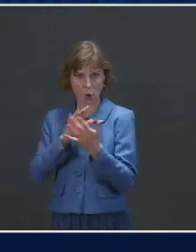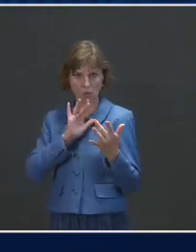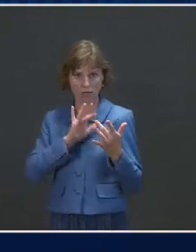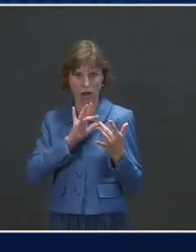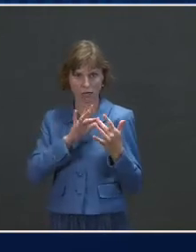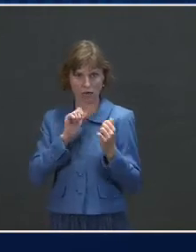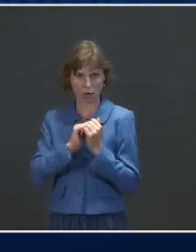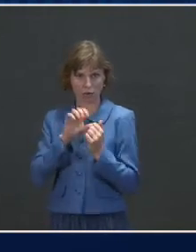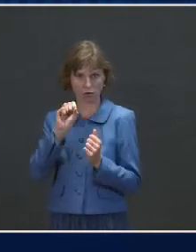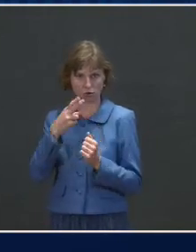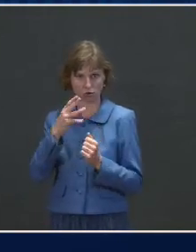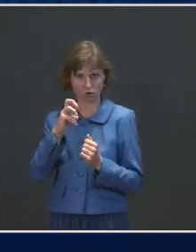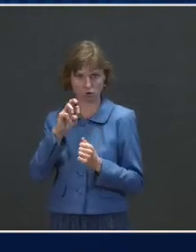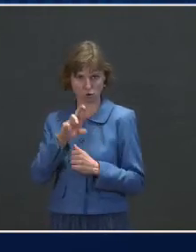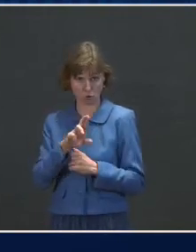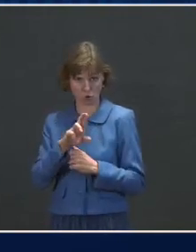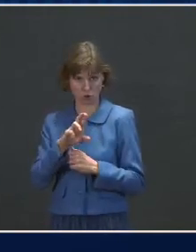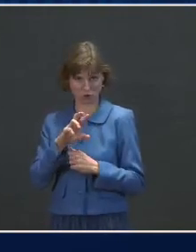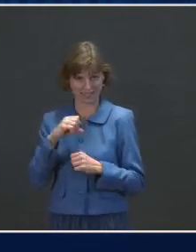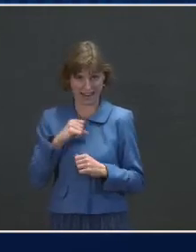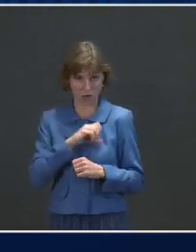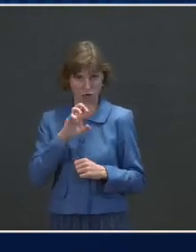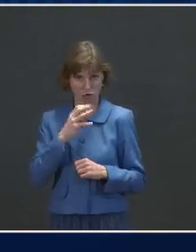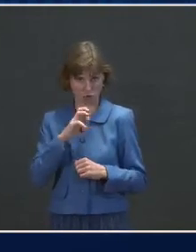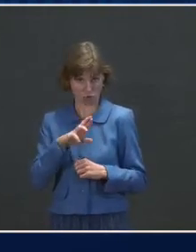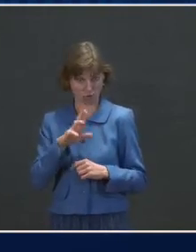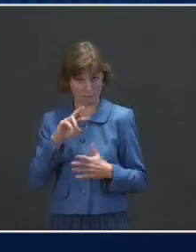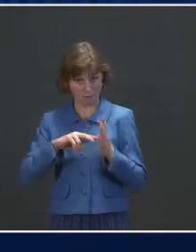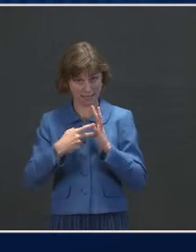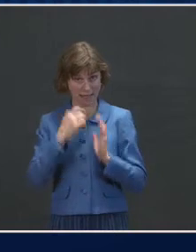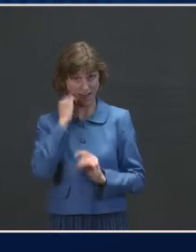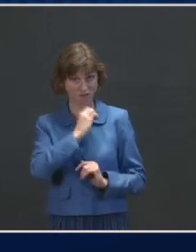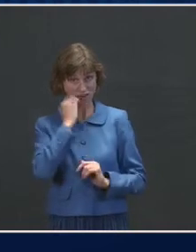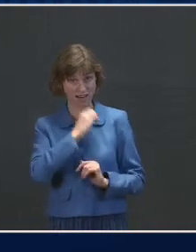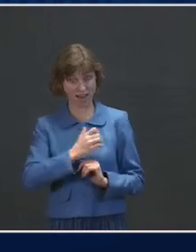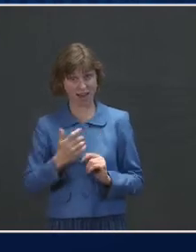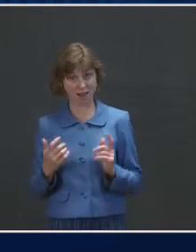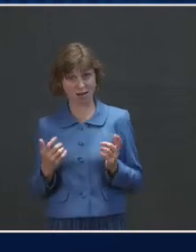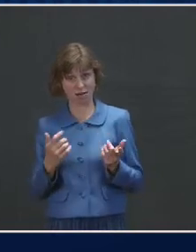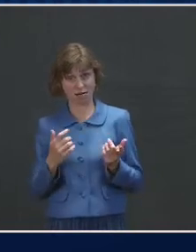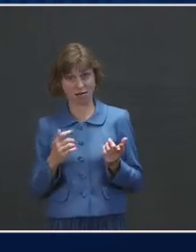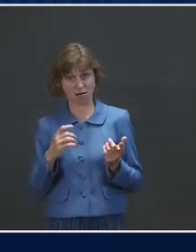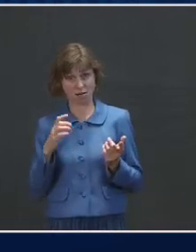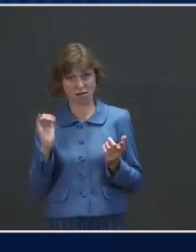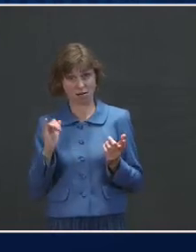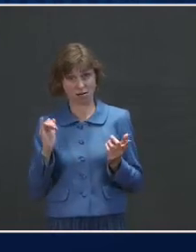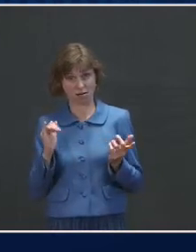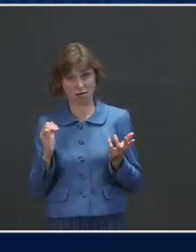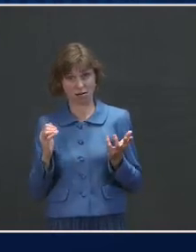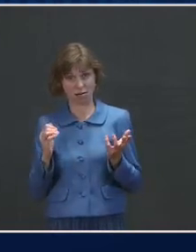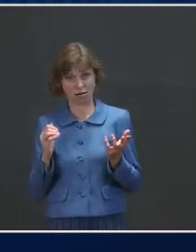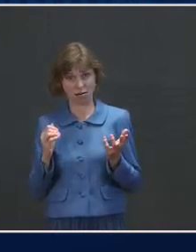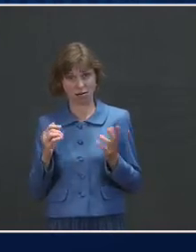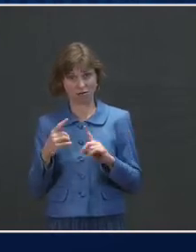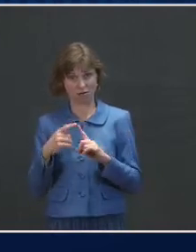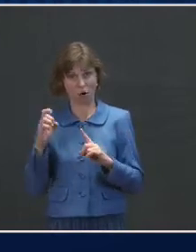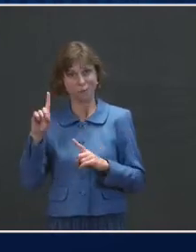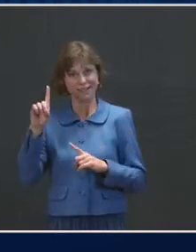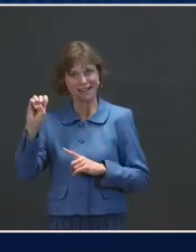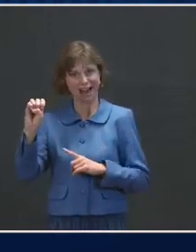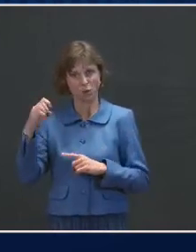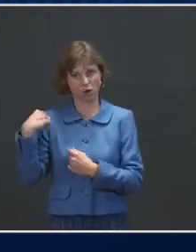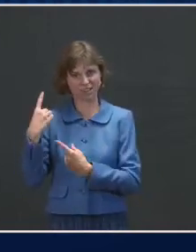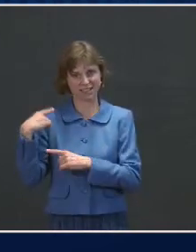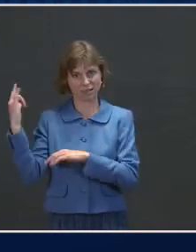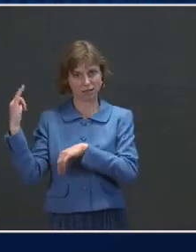be daily? Have they, for example, have they spoken since he's gotten back from Delaware? Will that